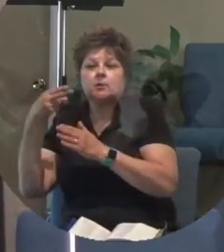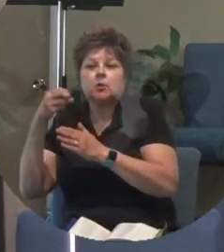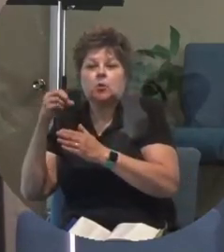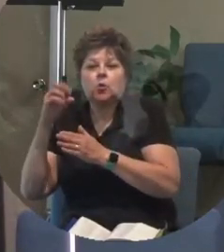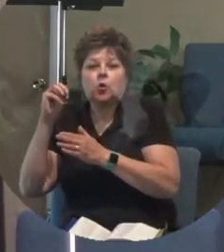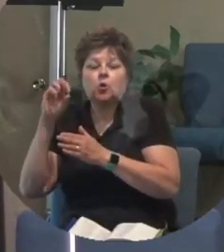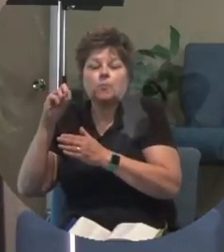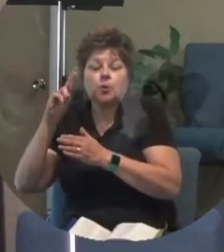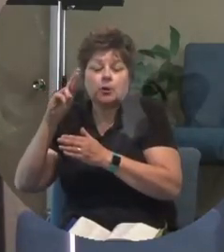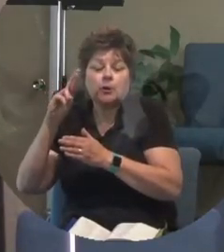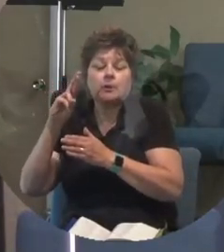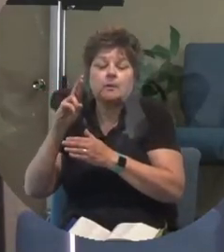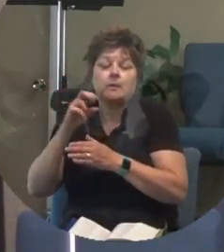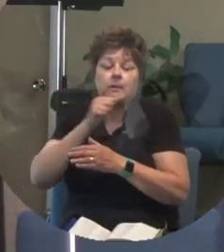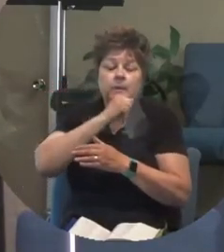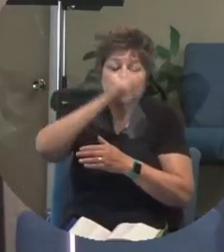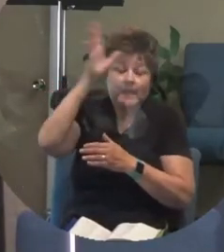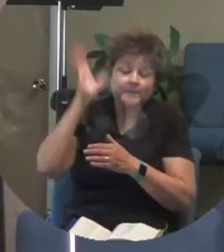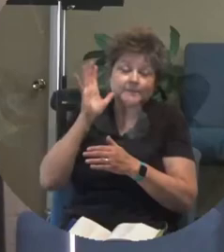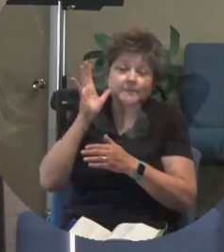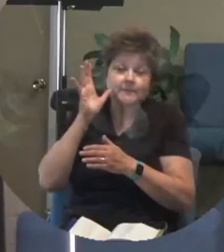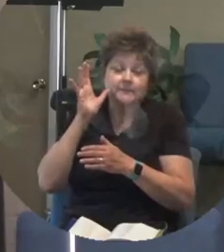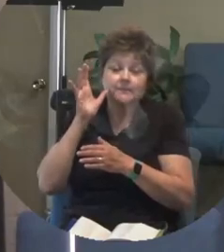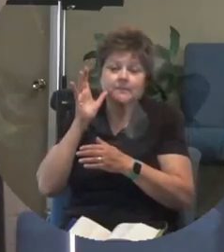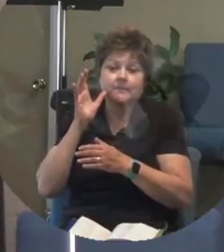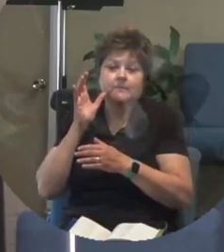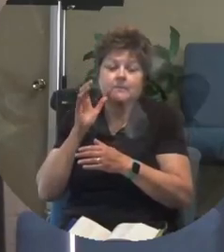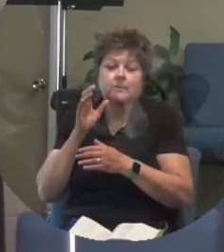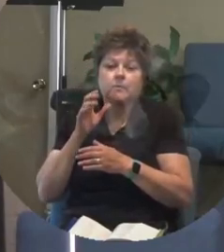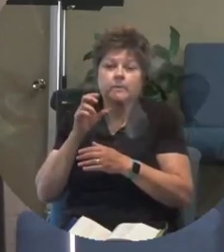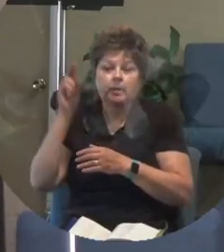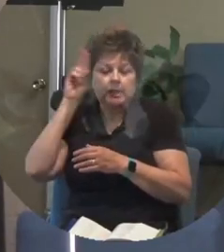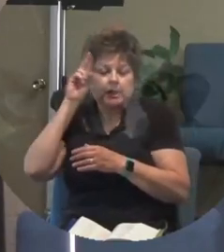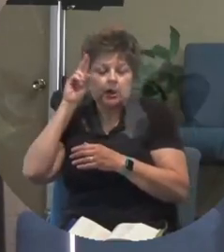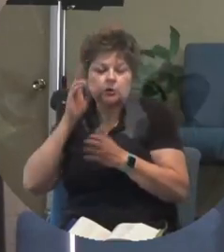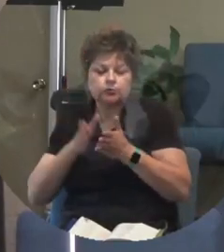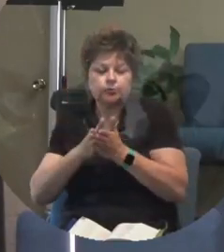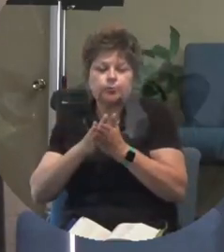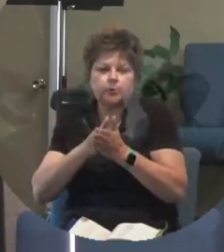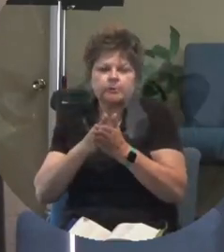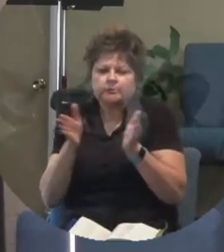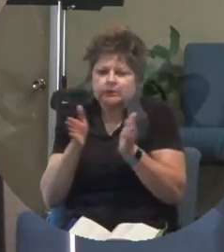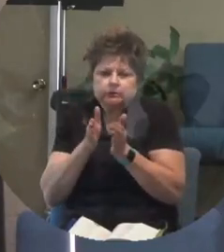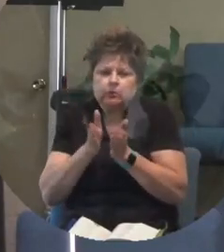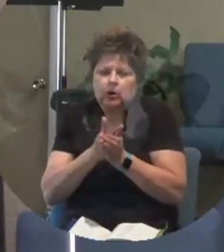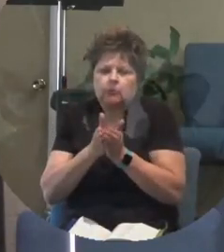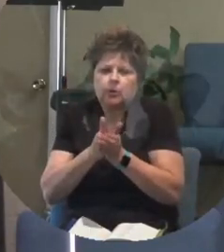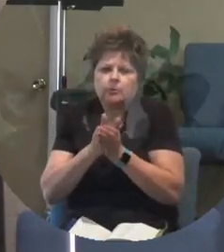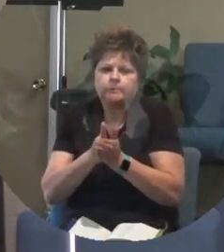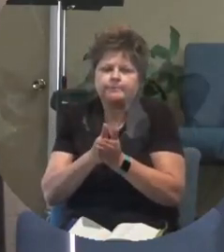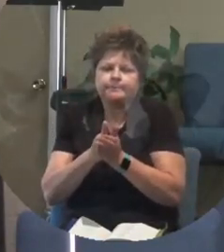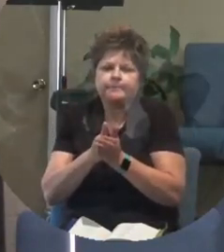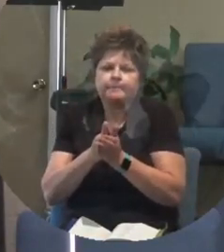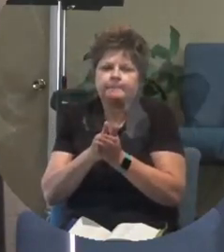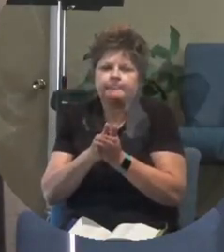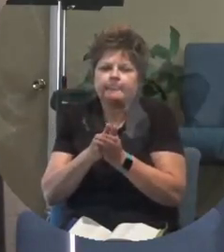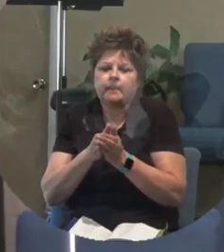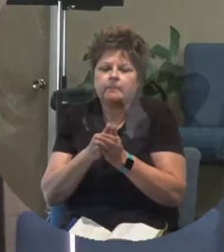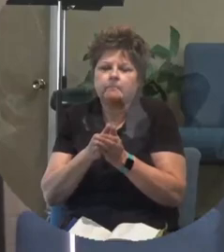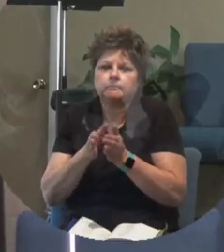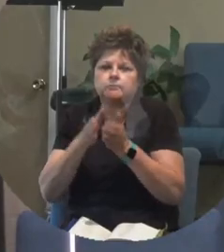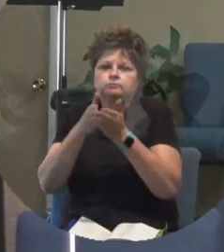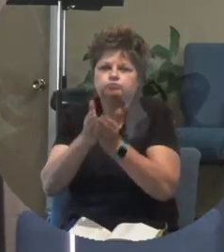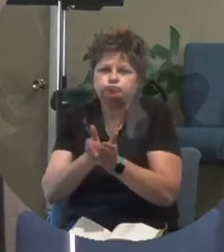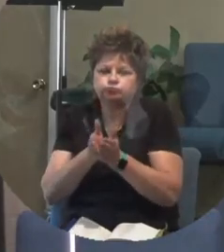uncle's, one of his fishing boats, and it was just a small boat. And we pulled out of the harbor, and, you know, we moved closer and